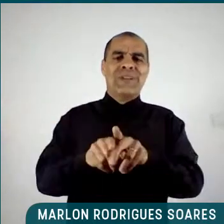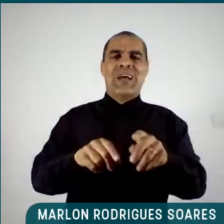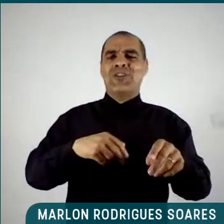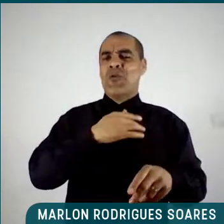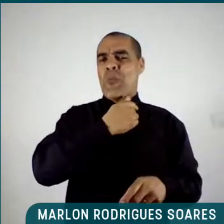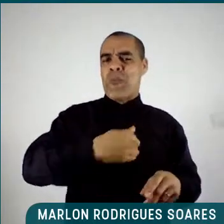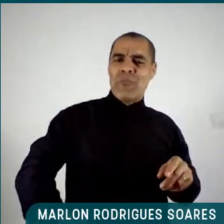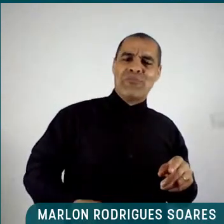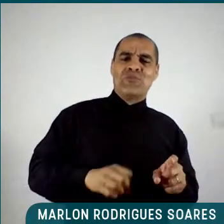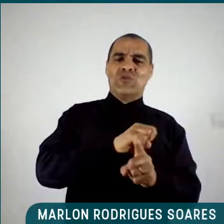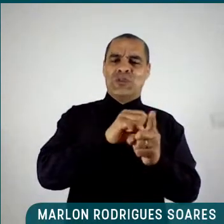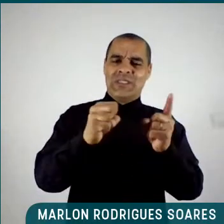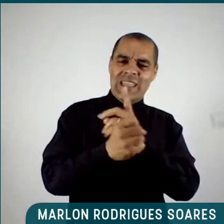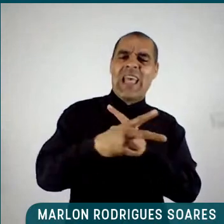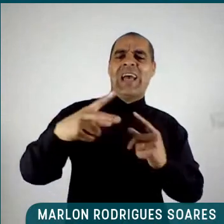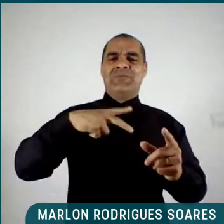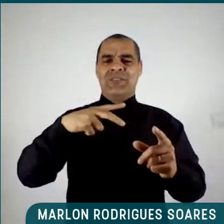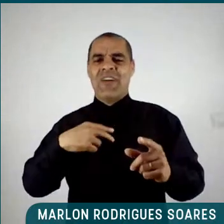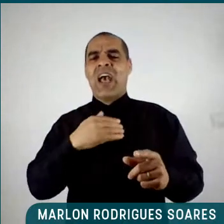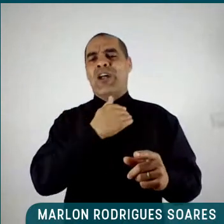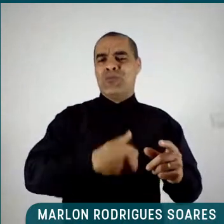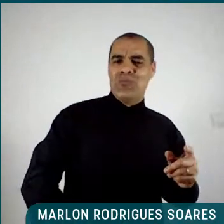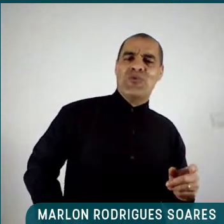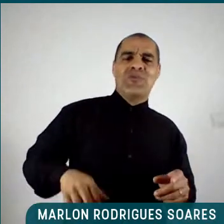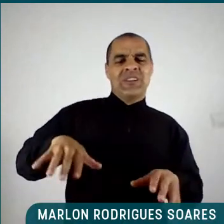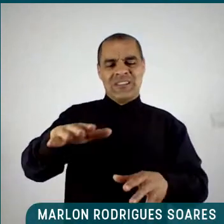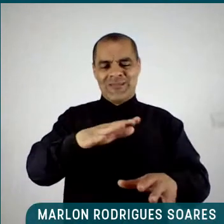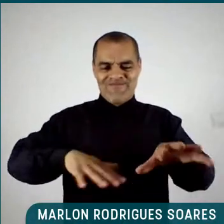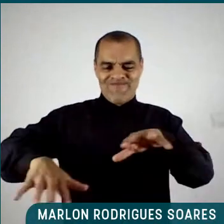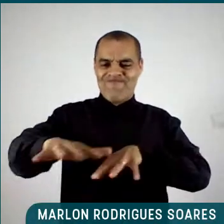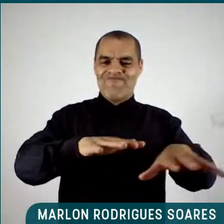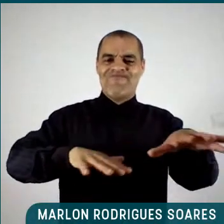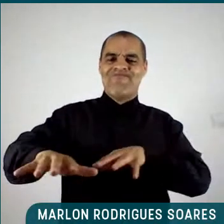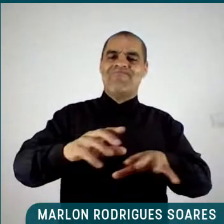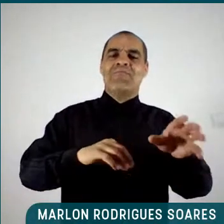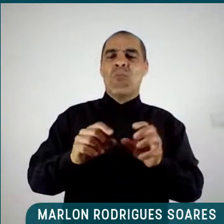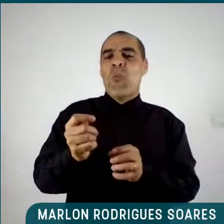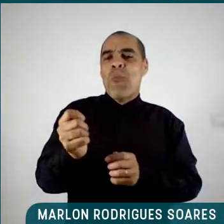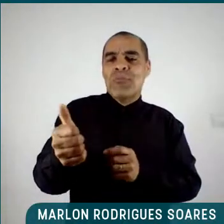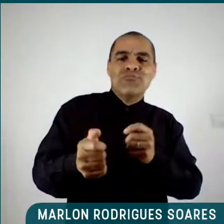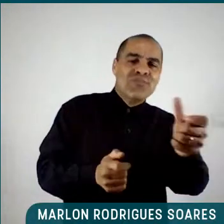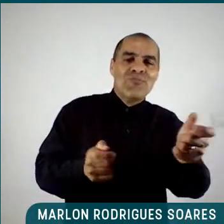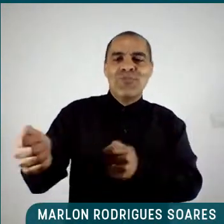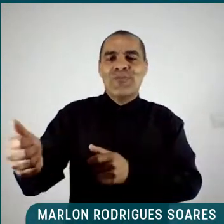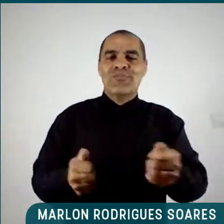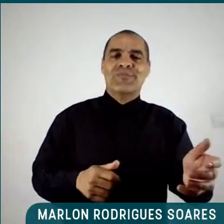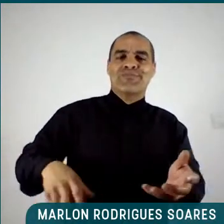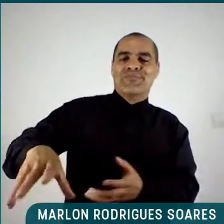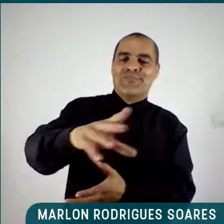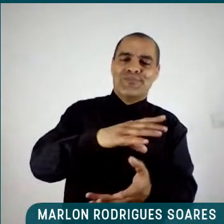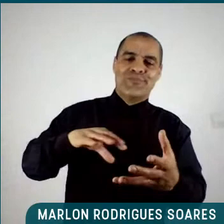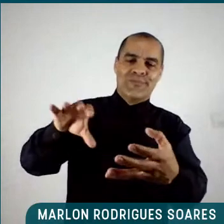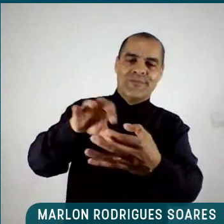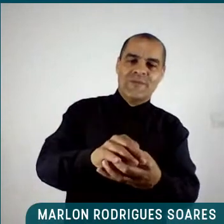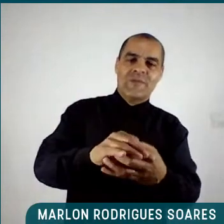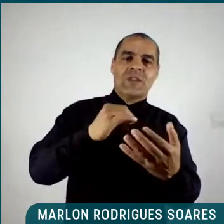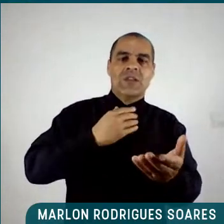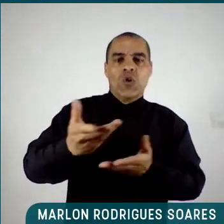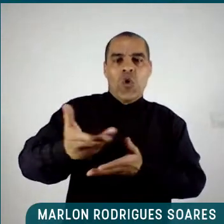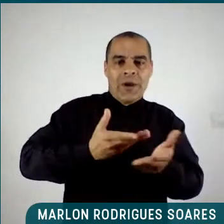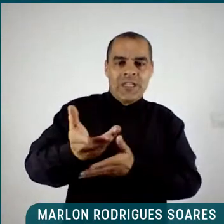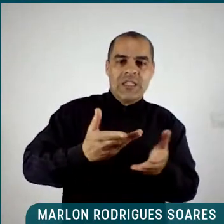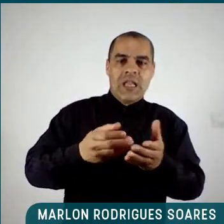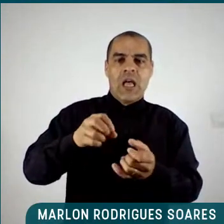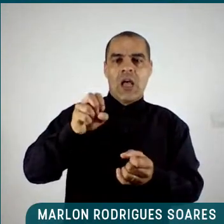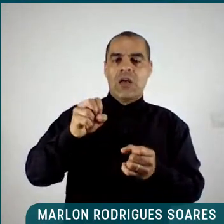sociedade, privado, We cannot separate public uma and coisa society. interligada. We are in the middle. We are a bit of Somos everything, todos and